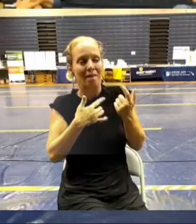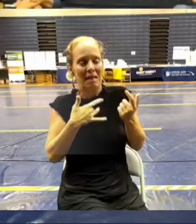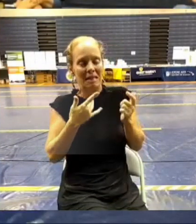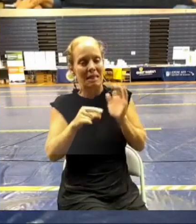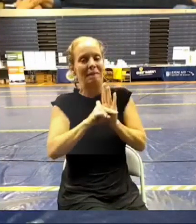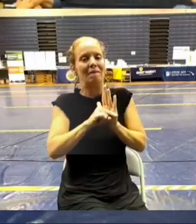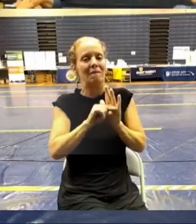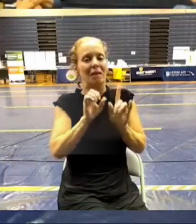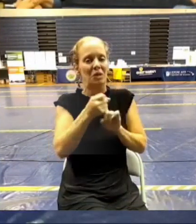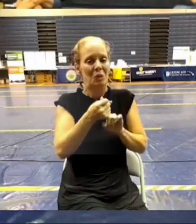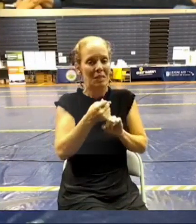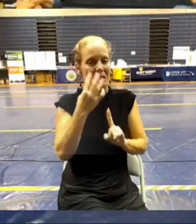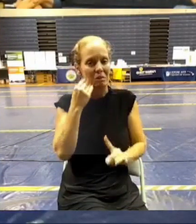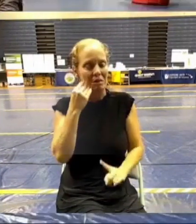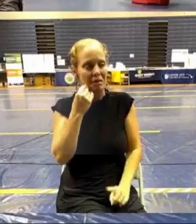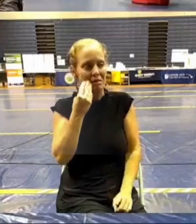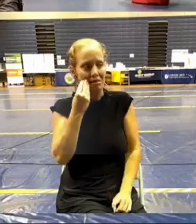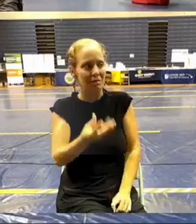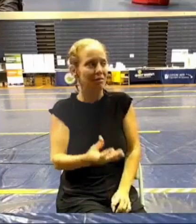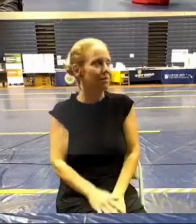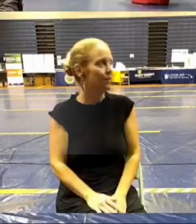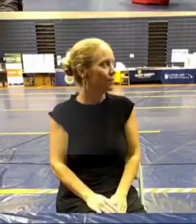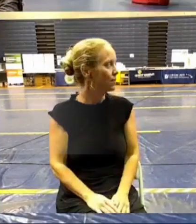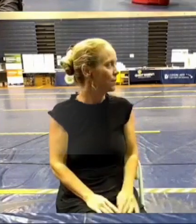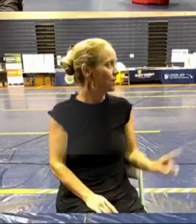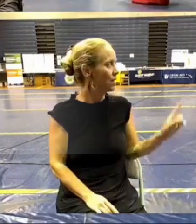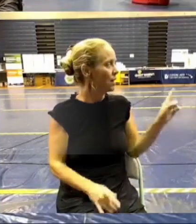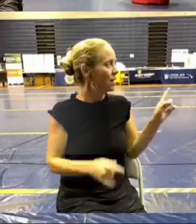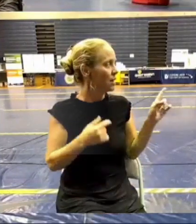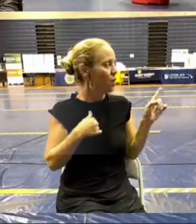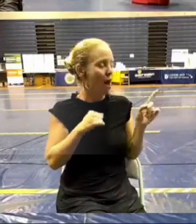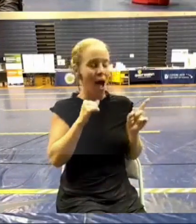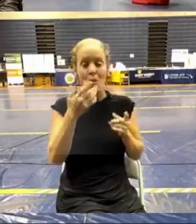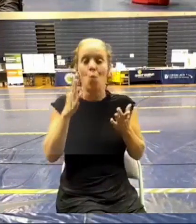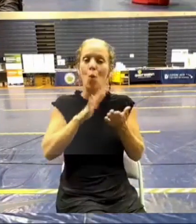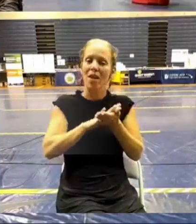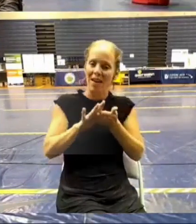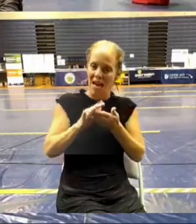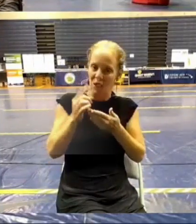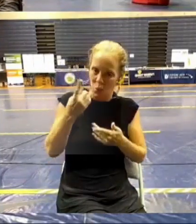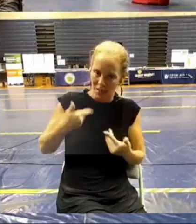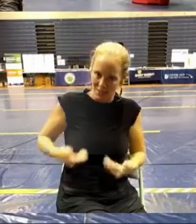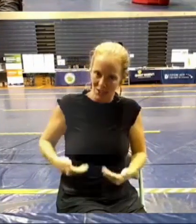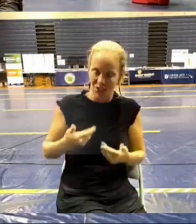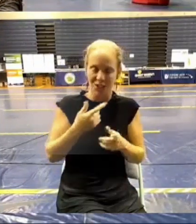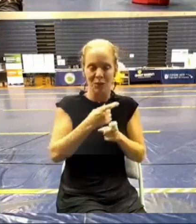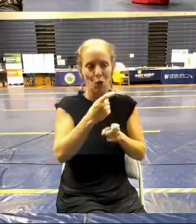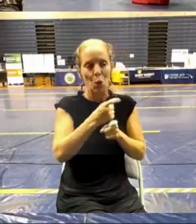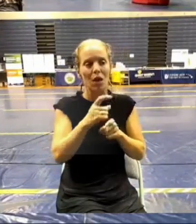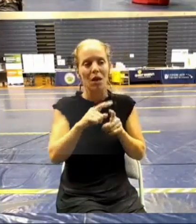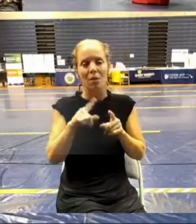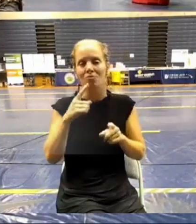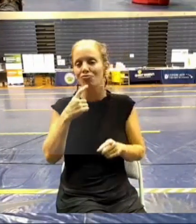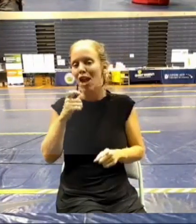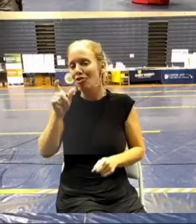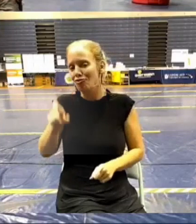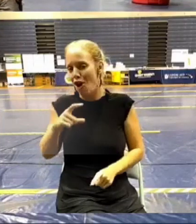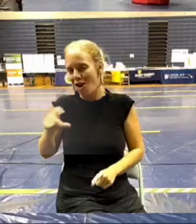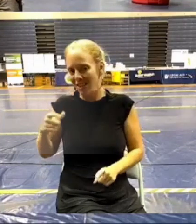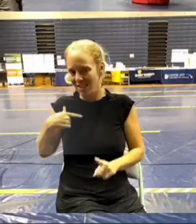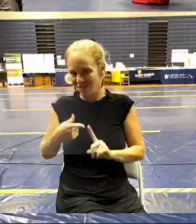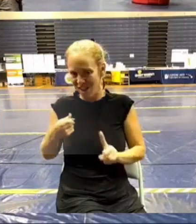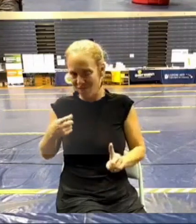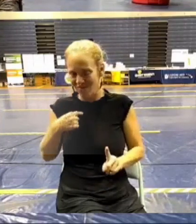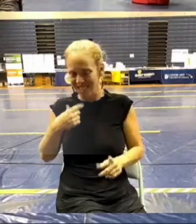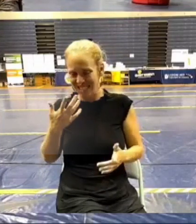Sure, I'll take a stab at the first part. So I'm one of the nice ones, just joking. But I will say that I'm really sorry